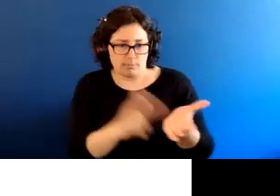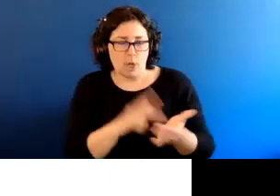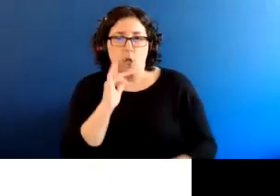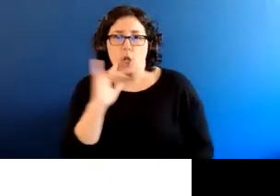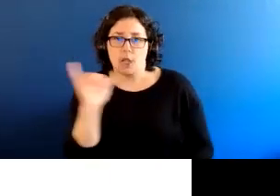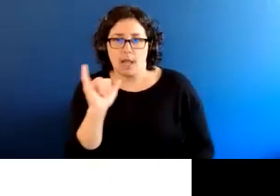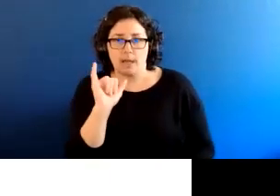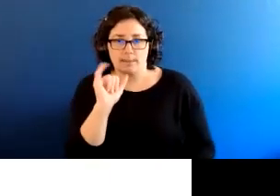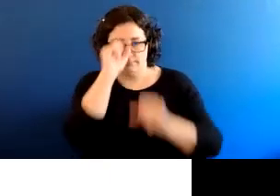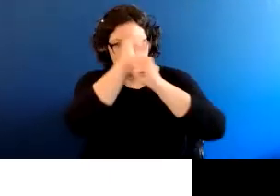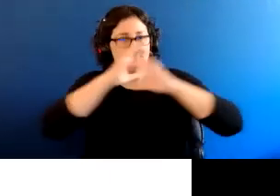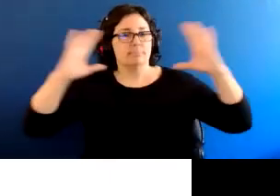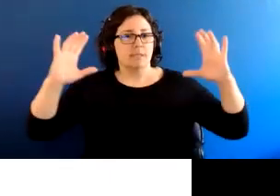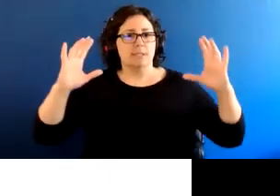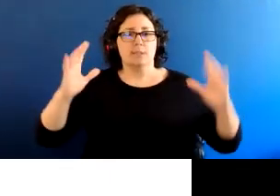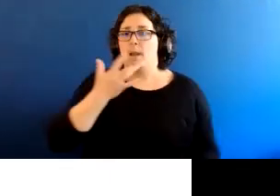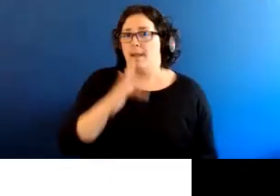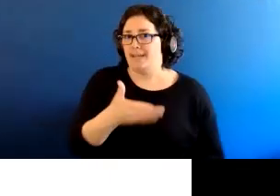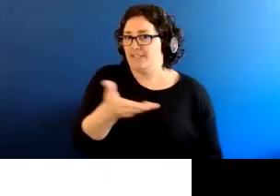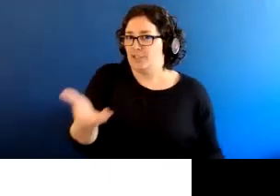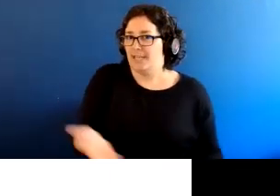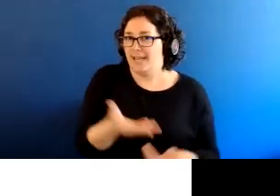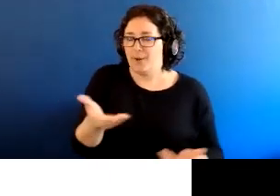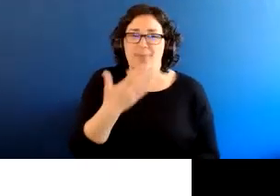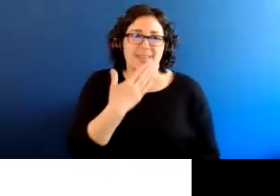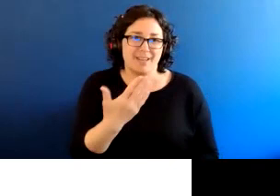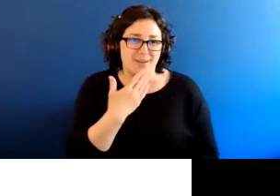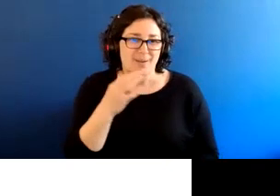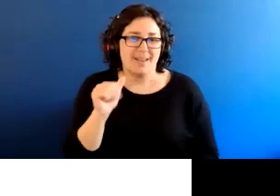really lucky to have Afnan here. Thank you for being here.